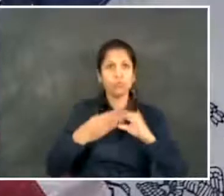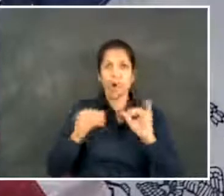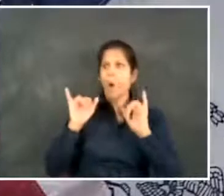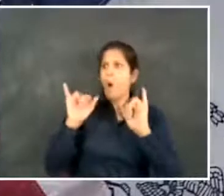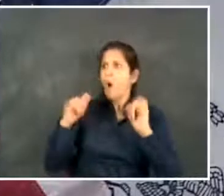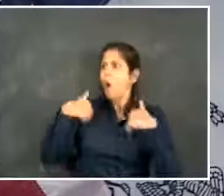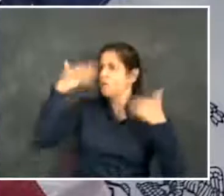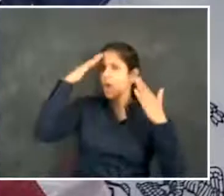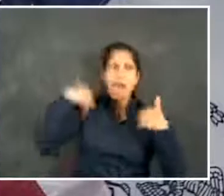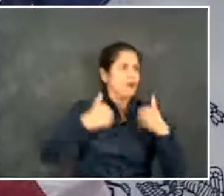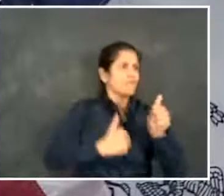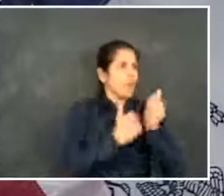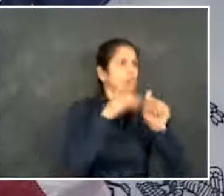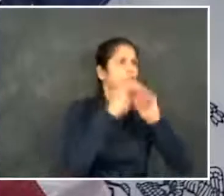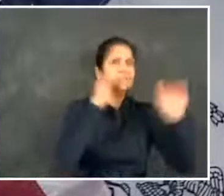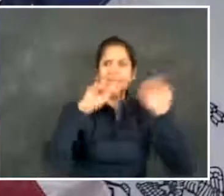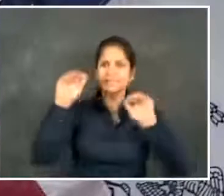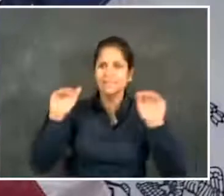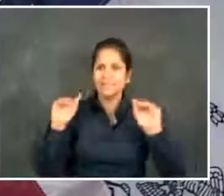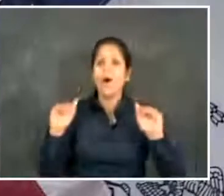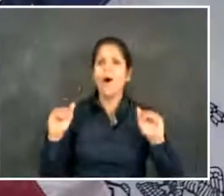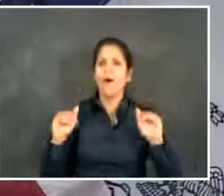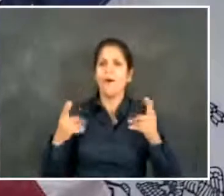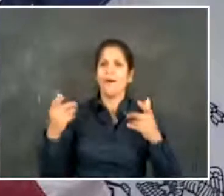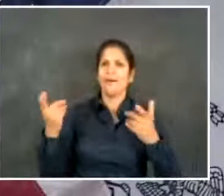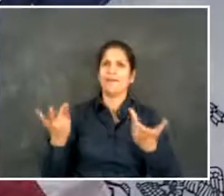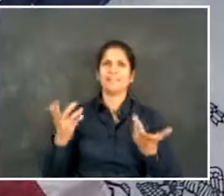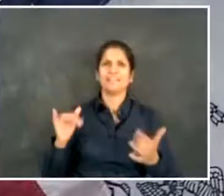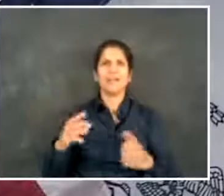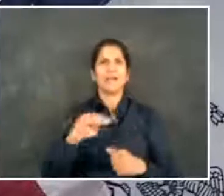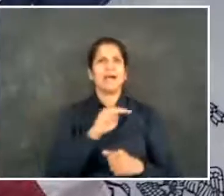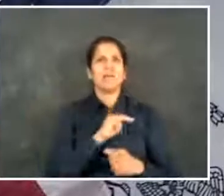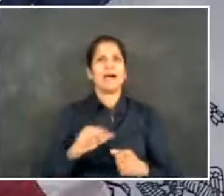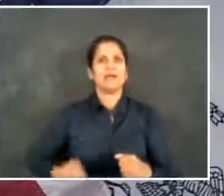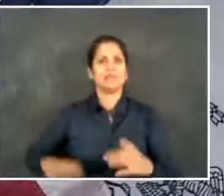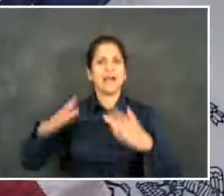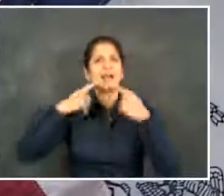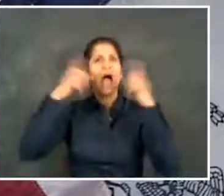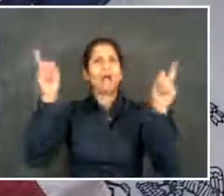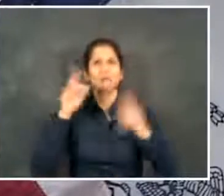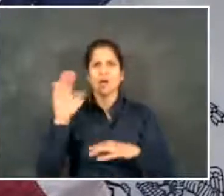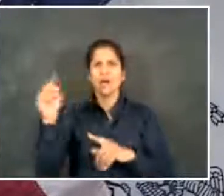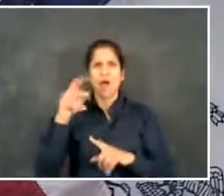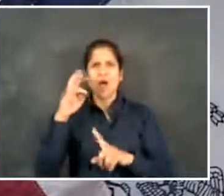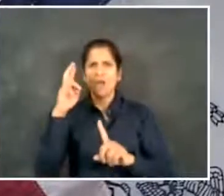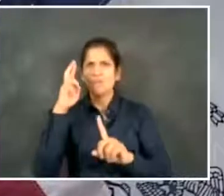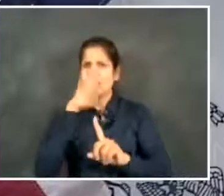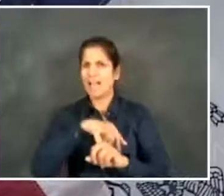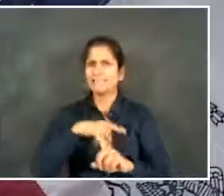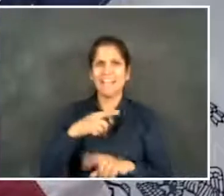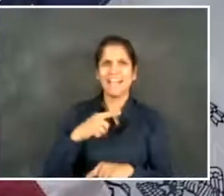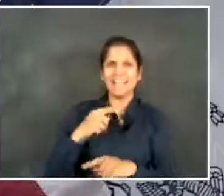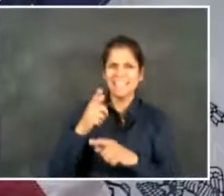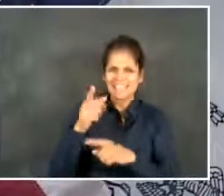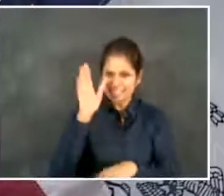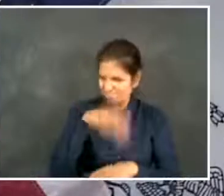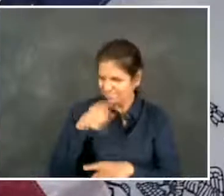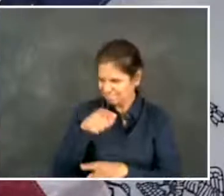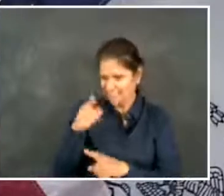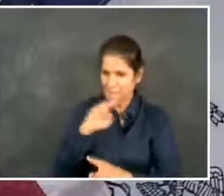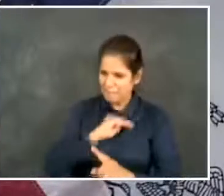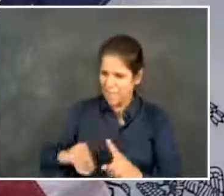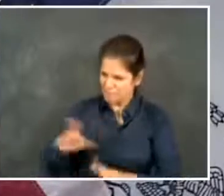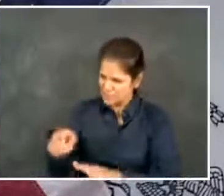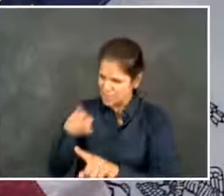That's good. Okay, so my questions for you this morning. Given that there had been differences between you and